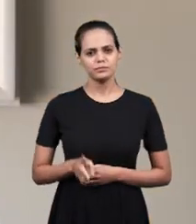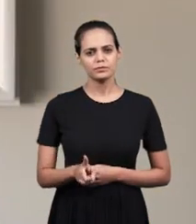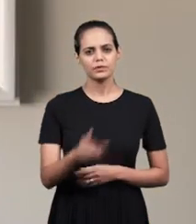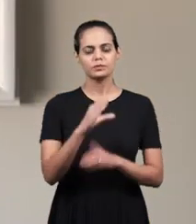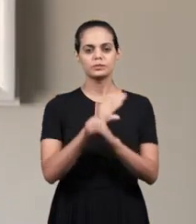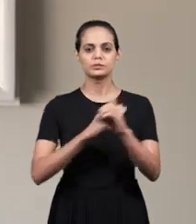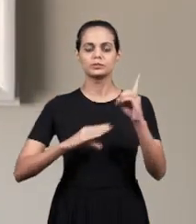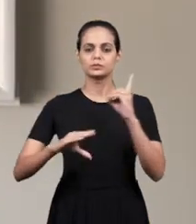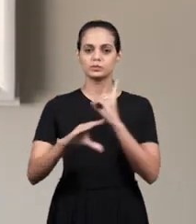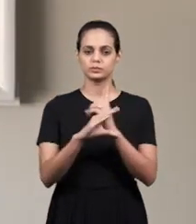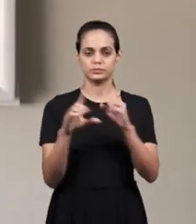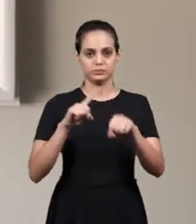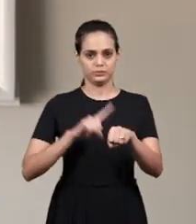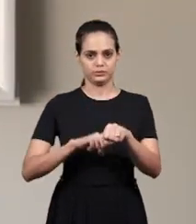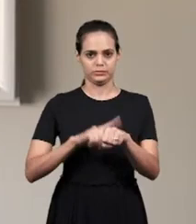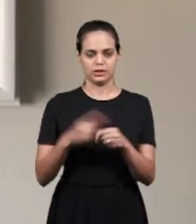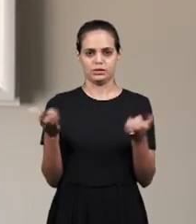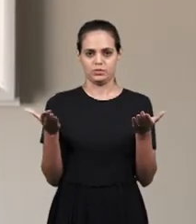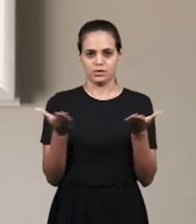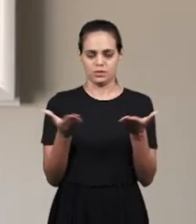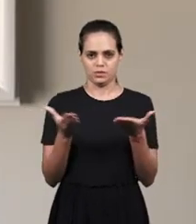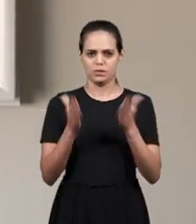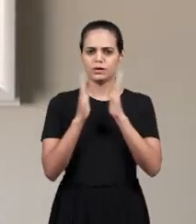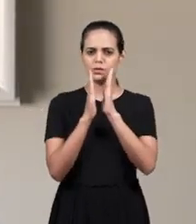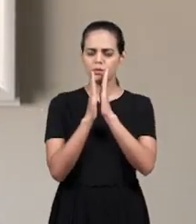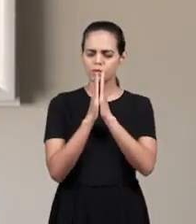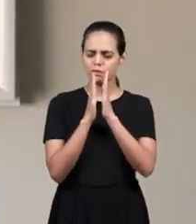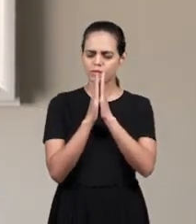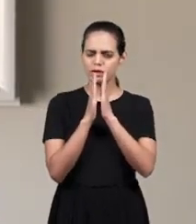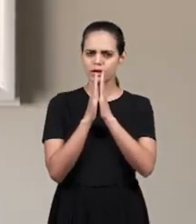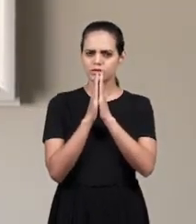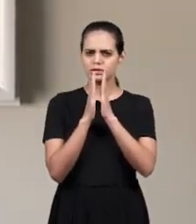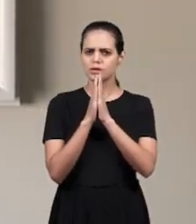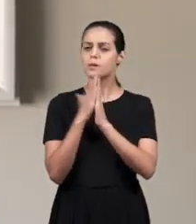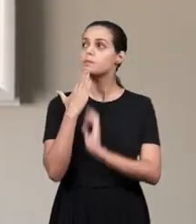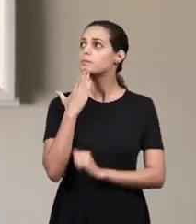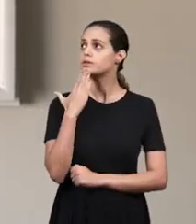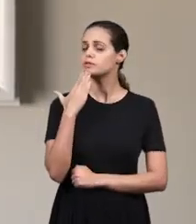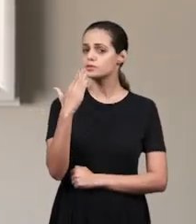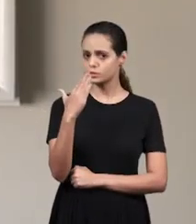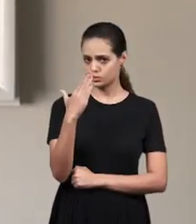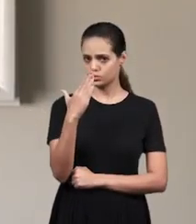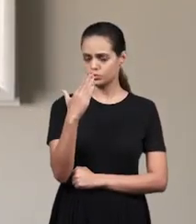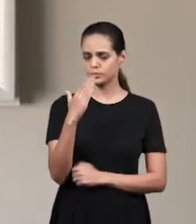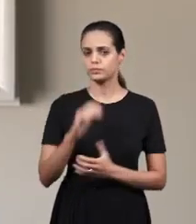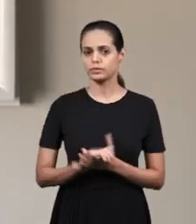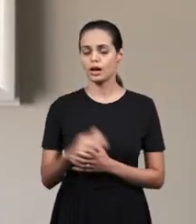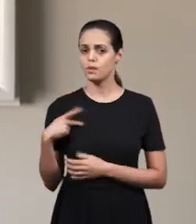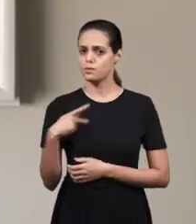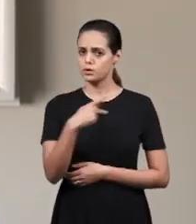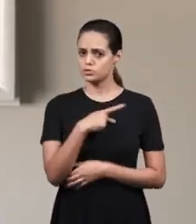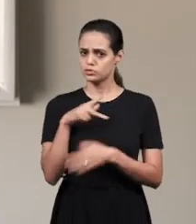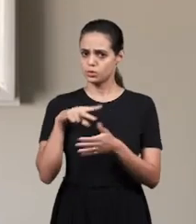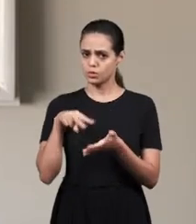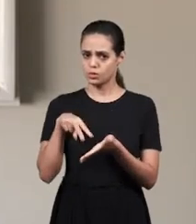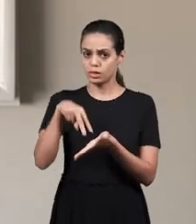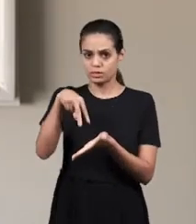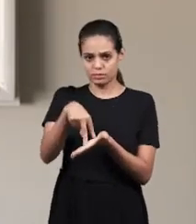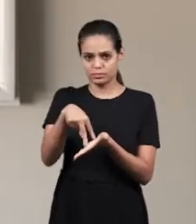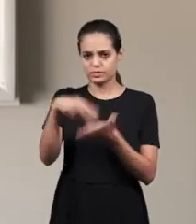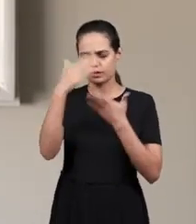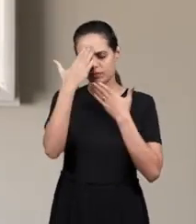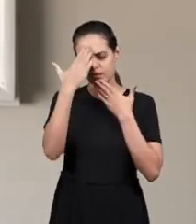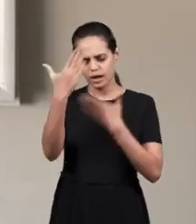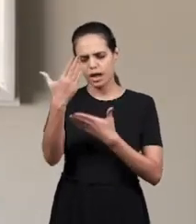Continuing our service at this moment, we will have a word of prayer, of intercession by one of our pastors. Let's pray to the Lord. Let's ask